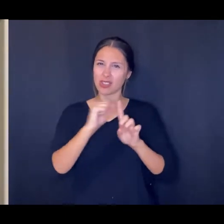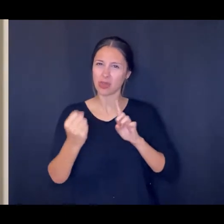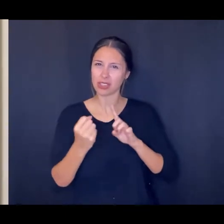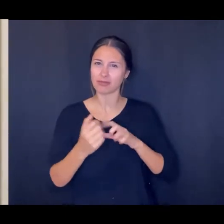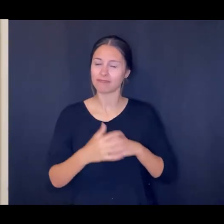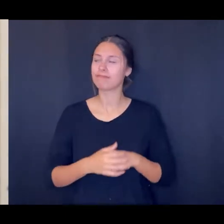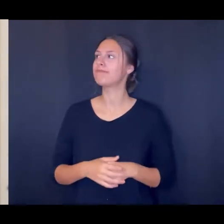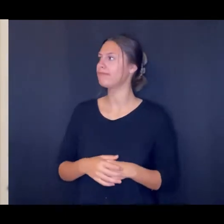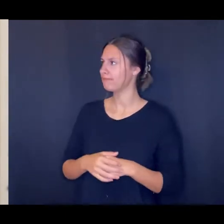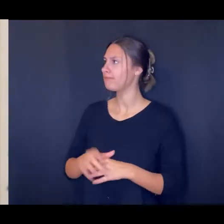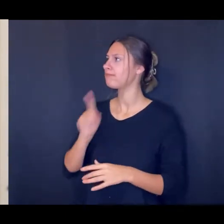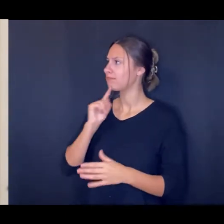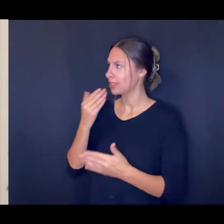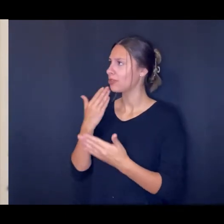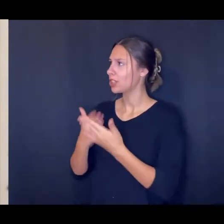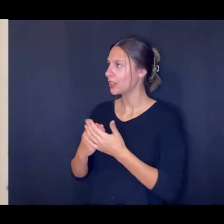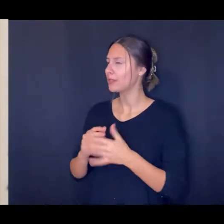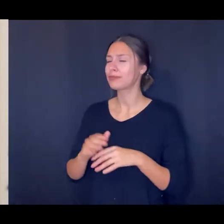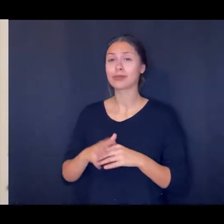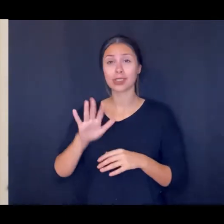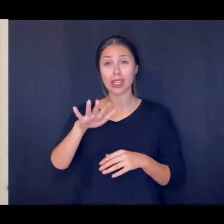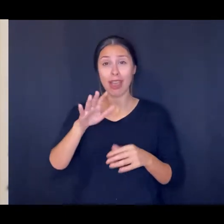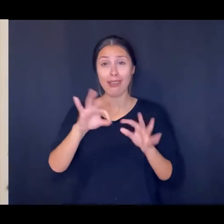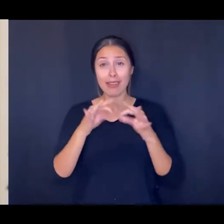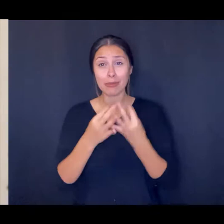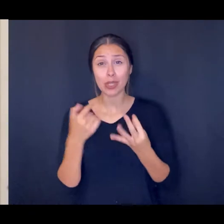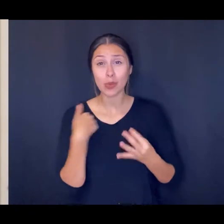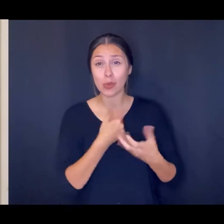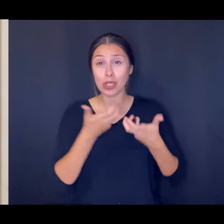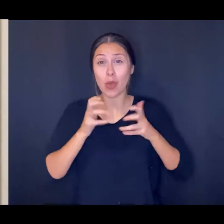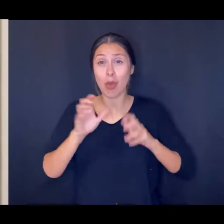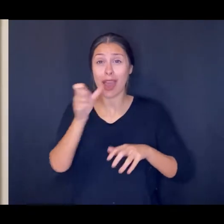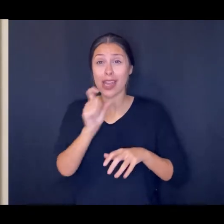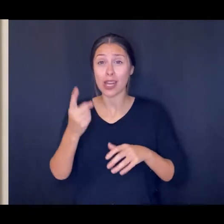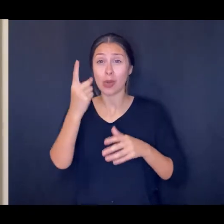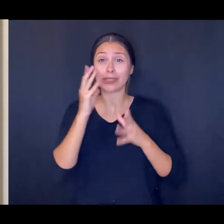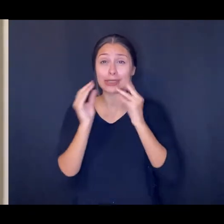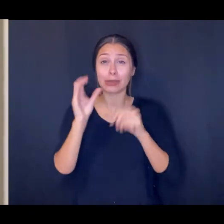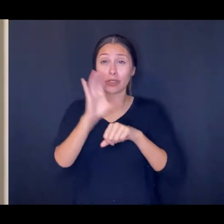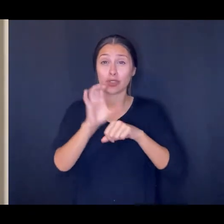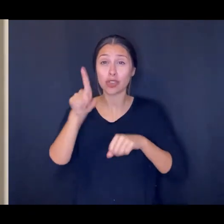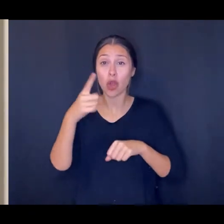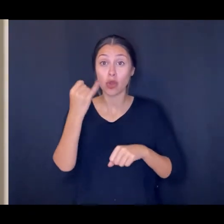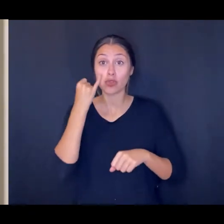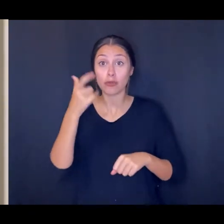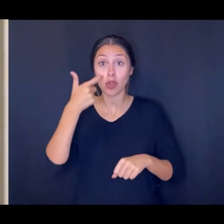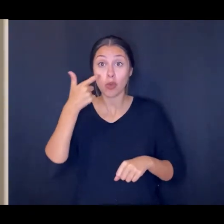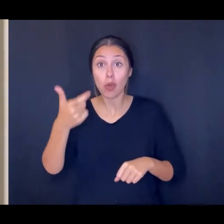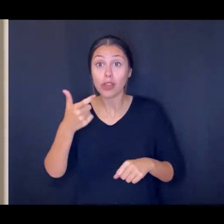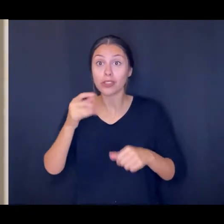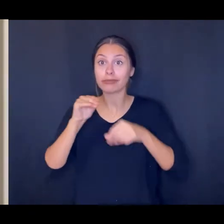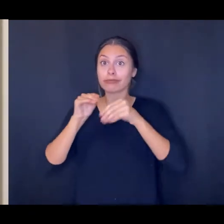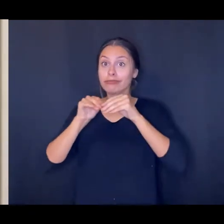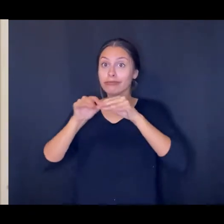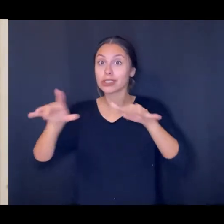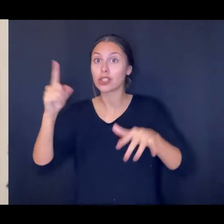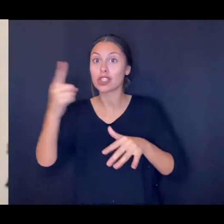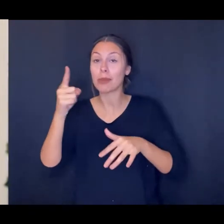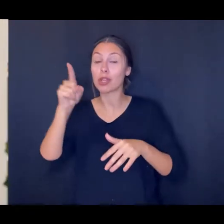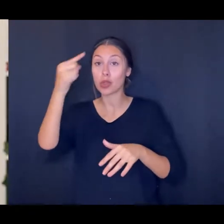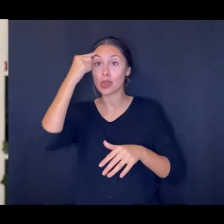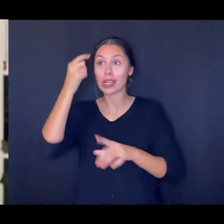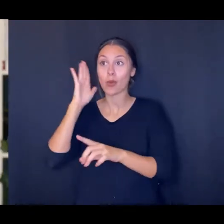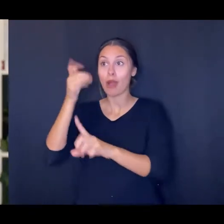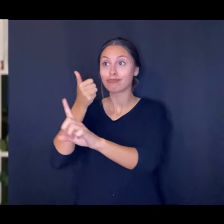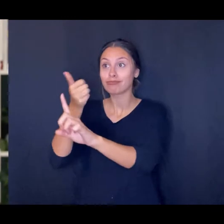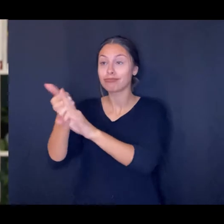want anyone to experience church alone. So as you're watching this message, send it to someone that you think is gonna be impacted by it. Or better yet, next week, invite someone over to your